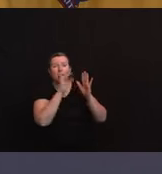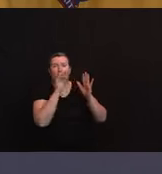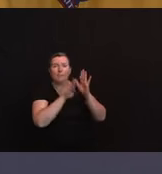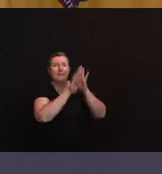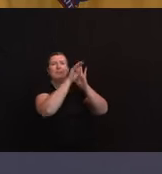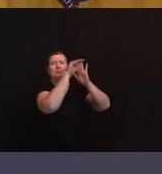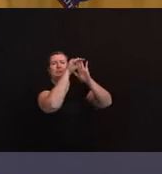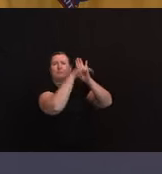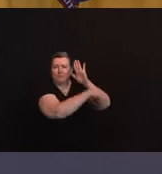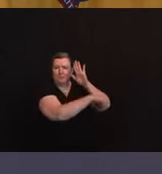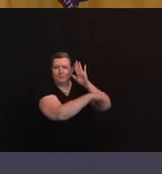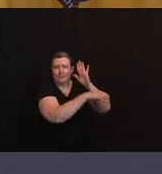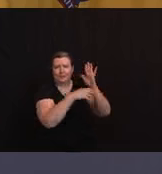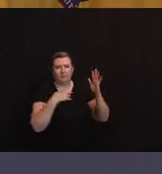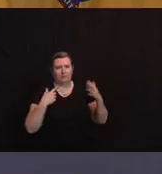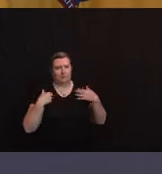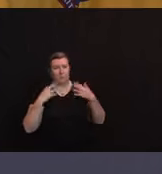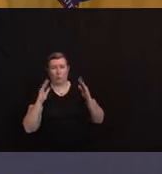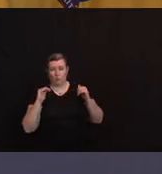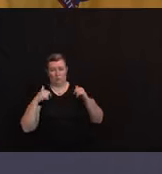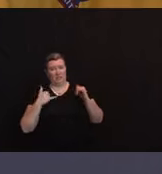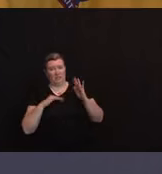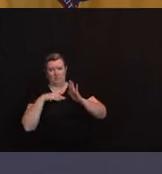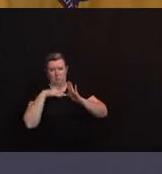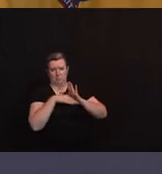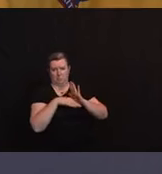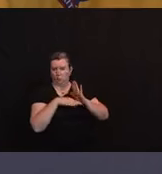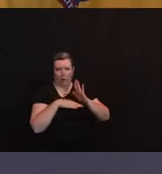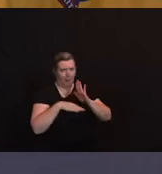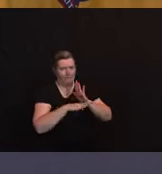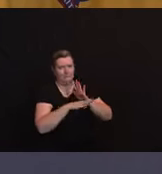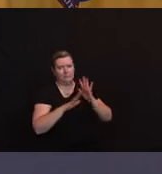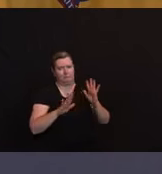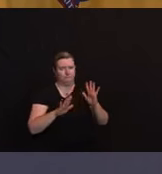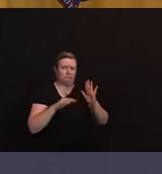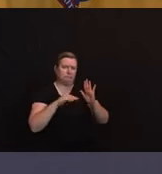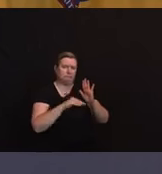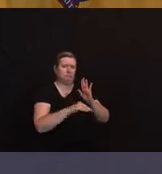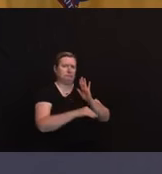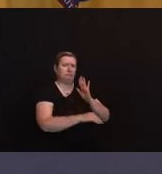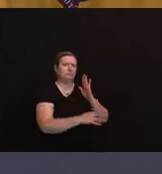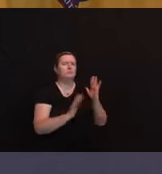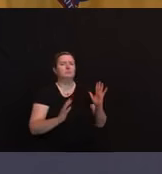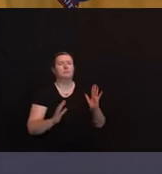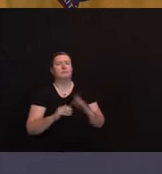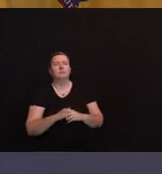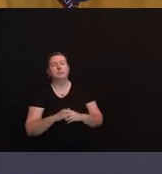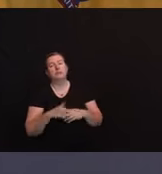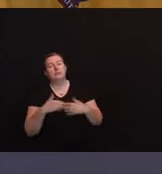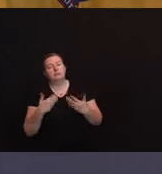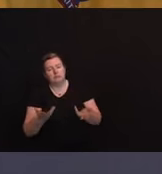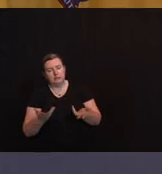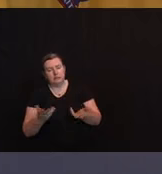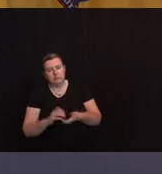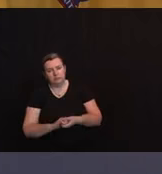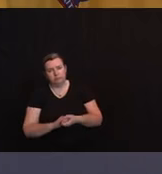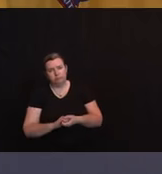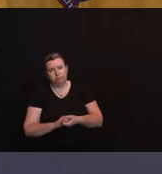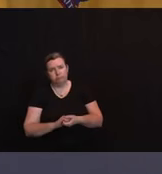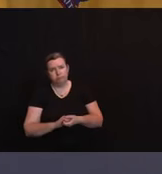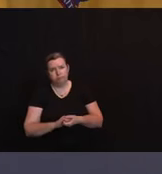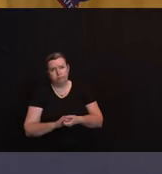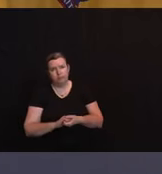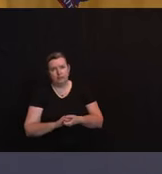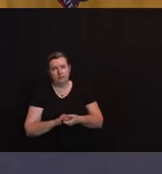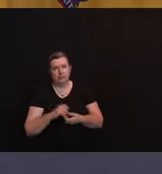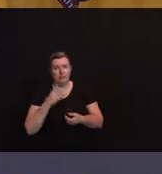God, in this state. Amen. I don't know that I wouldn't say that the dots were connected, at least as far